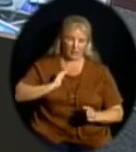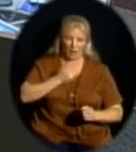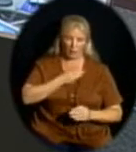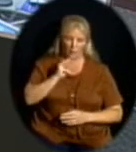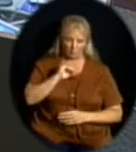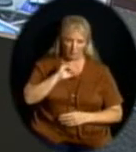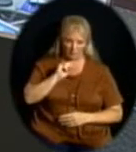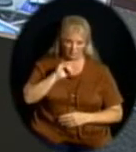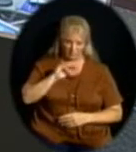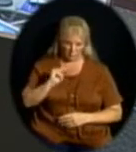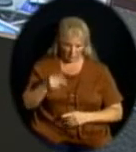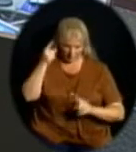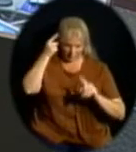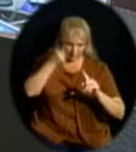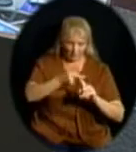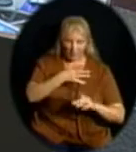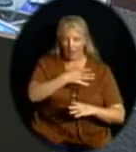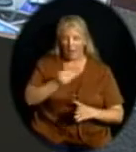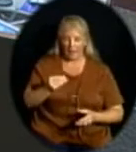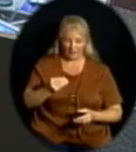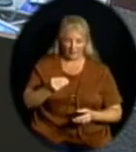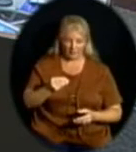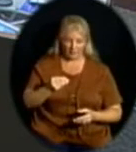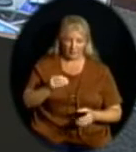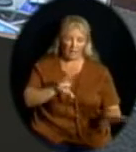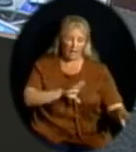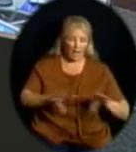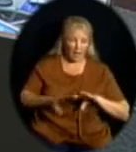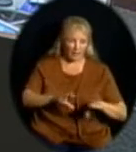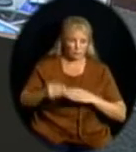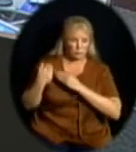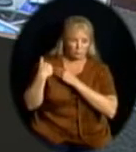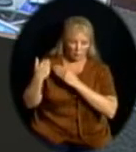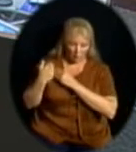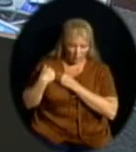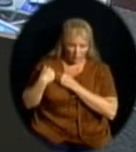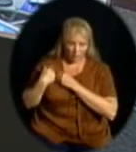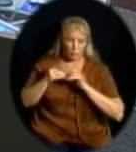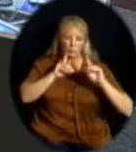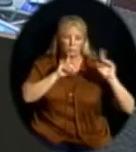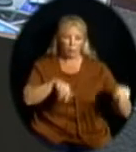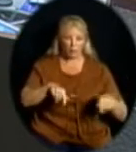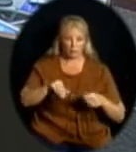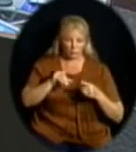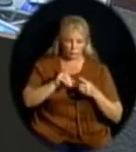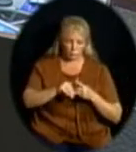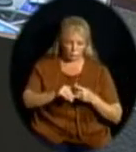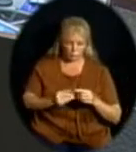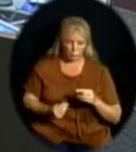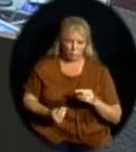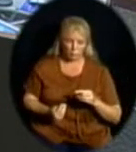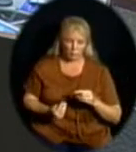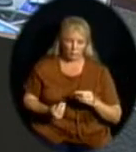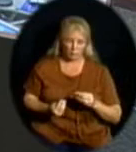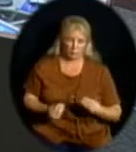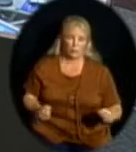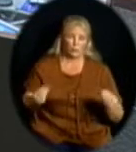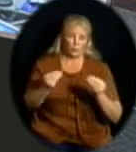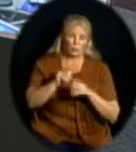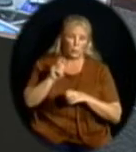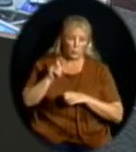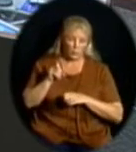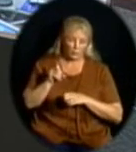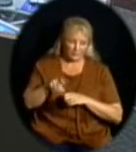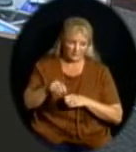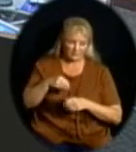of trying to respond to the growing needs we have in our community and the changing population, the demographics, the